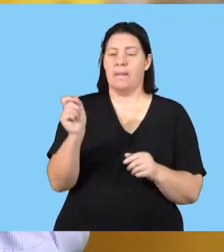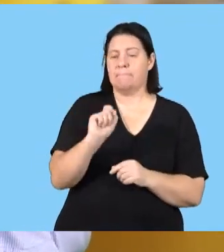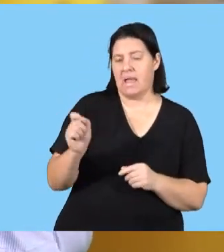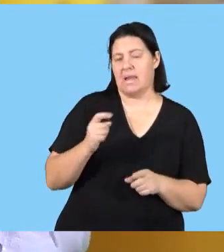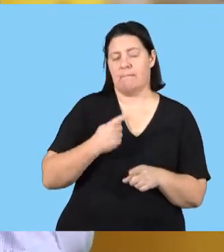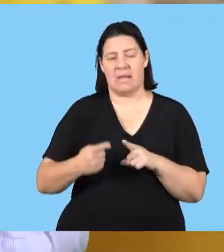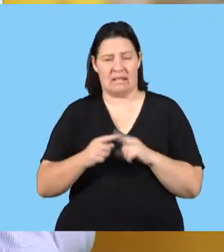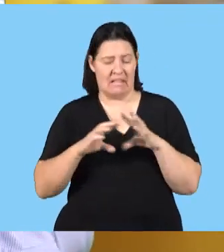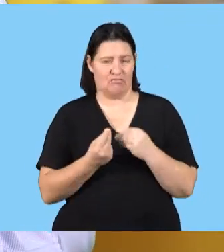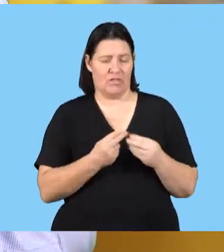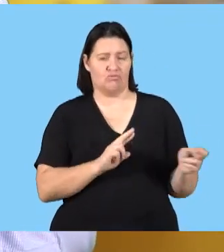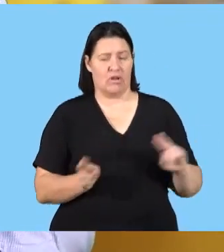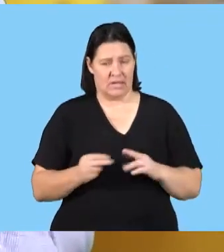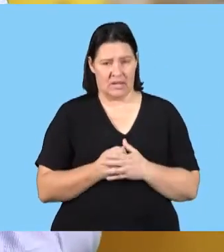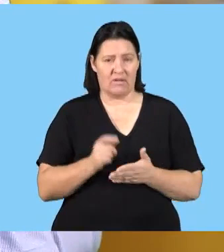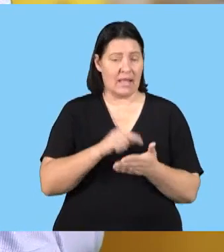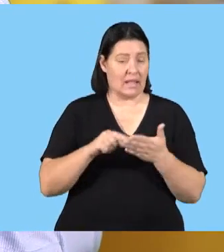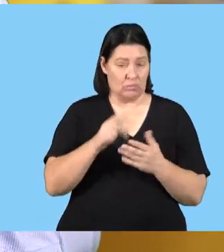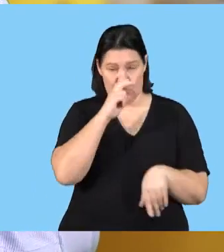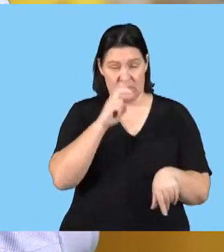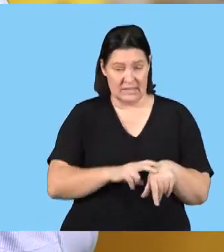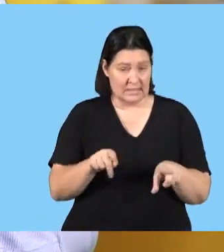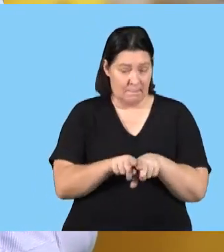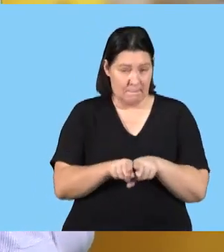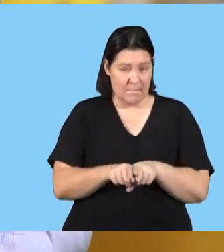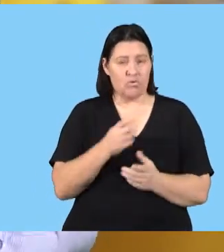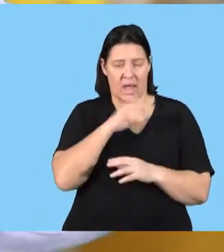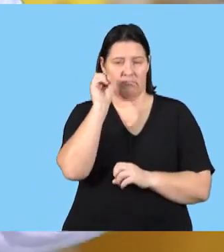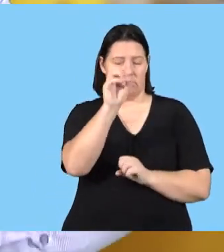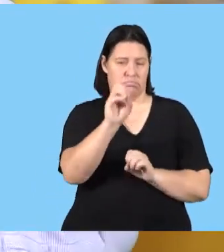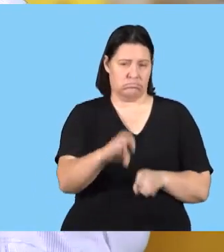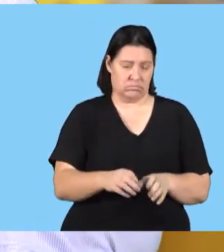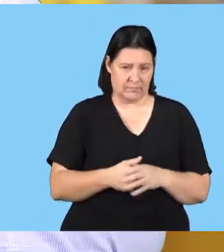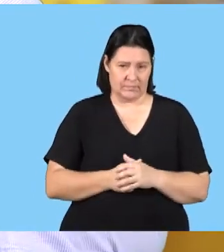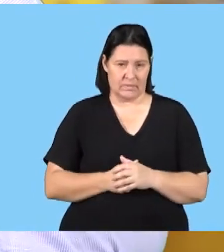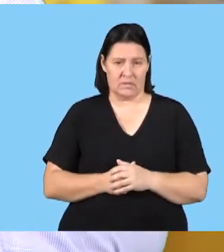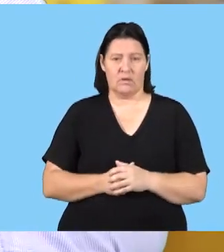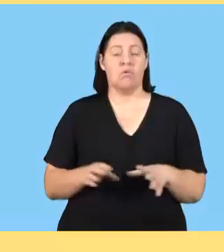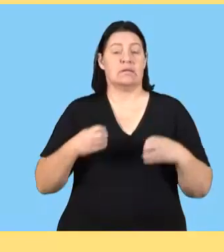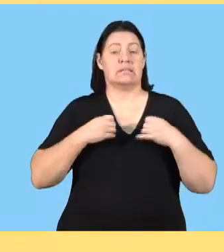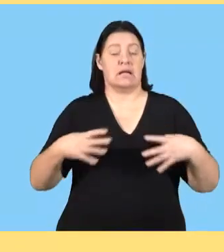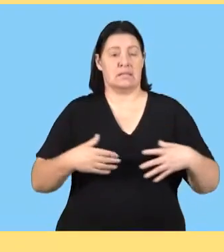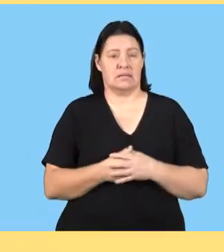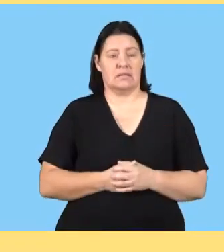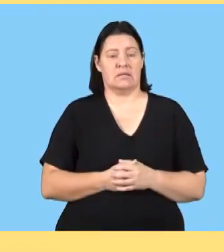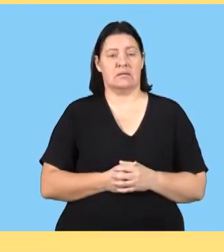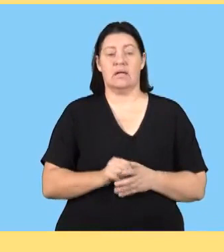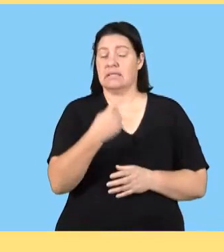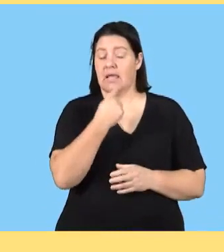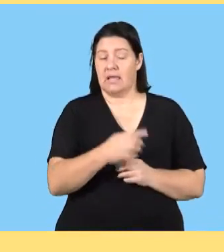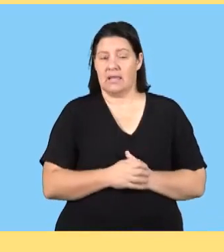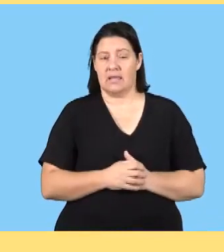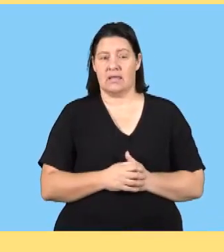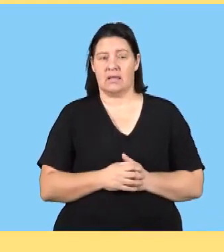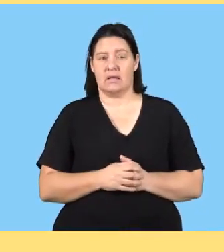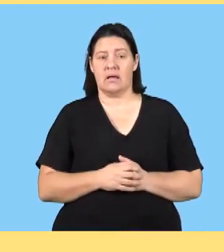pen, pencil, paper ready. You need a calculator for this one too, so that you can punch in some figures. Let's start. Number 1,